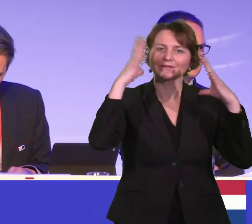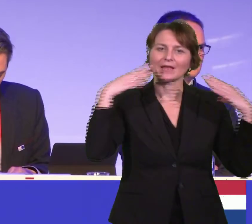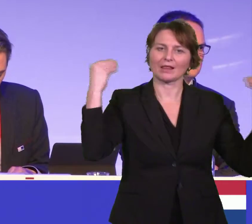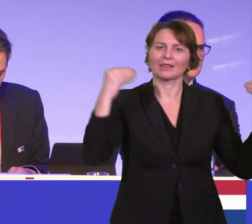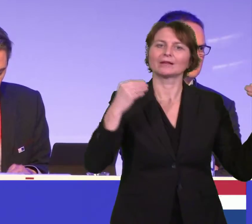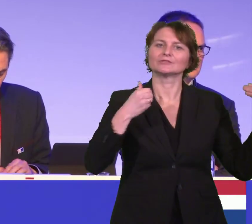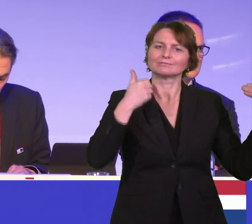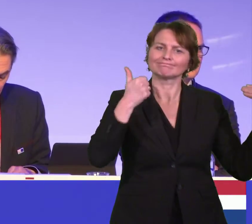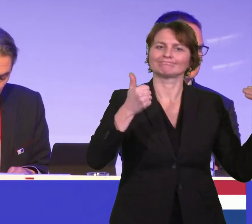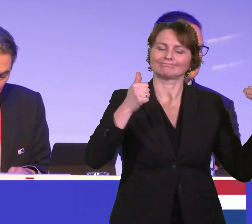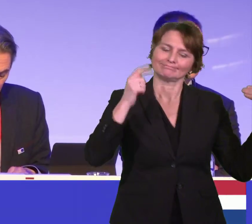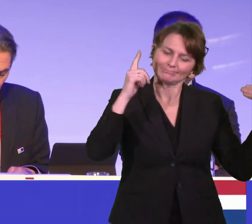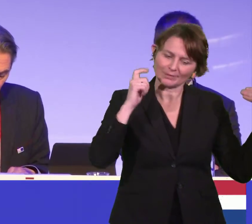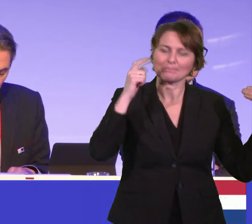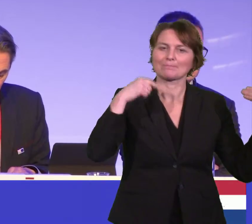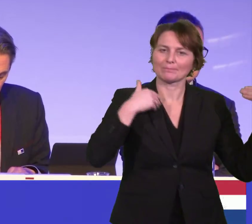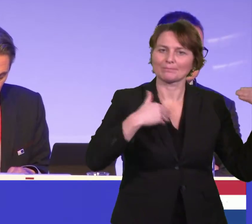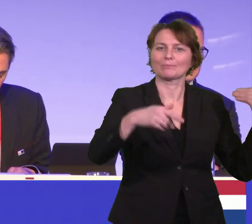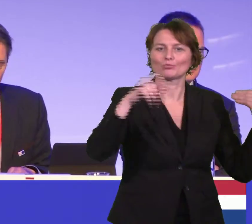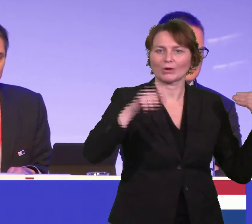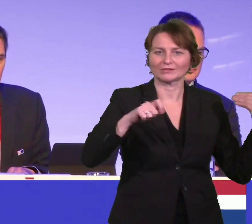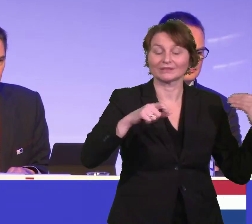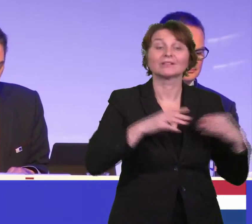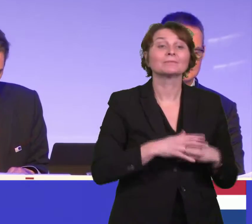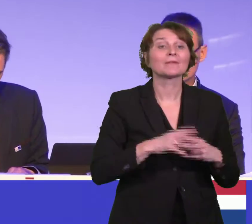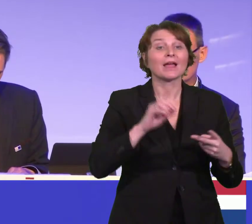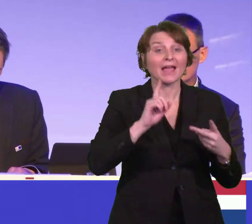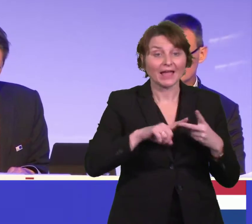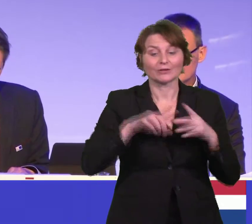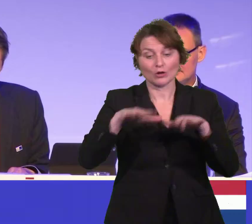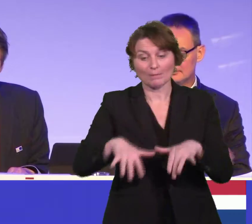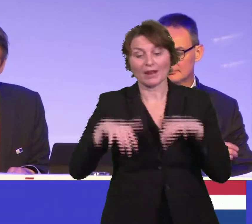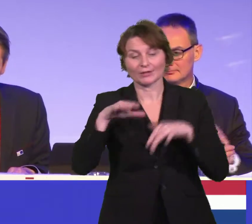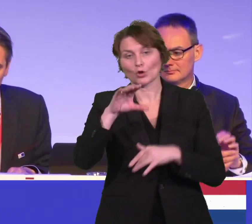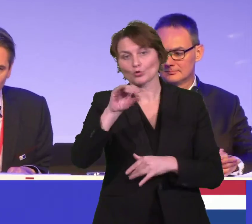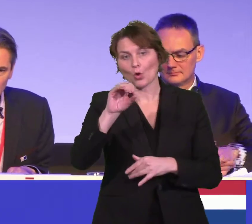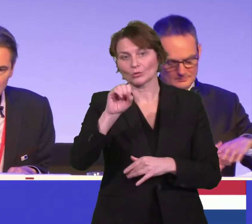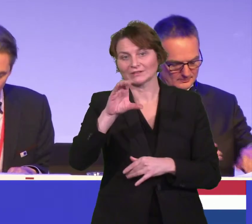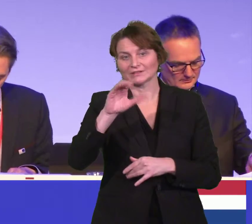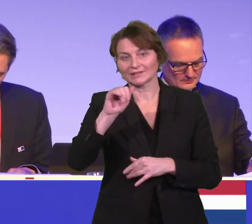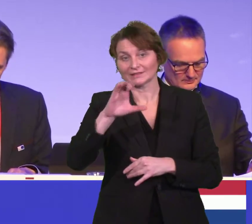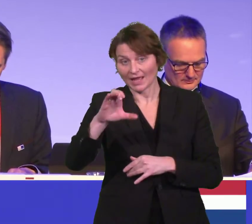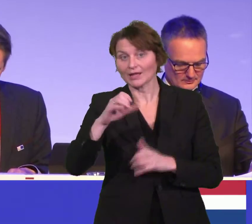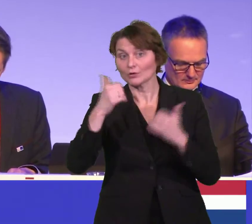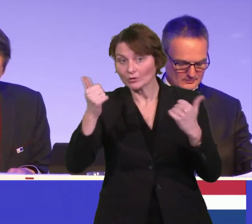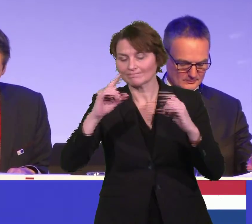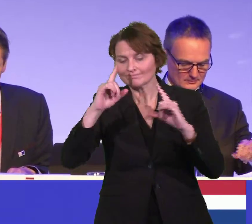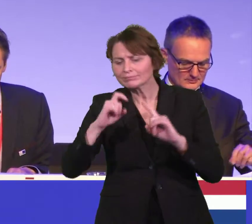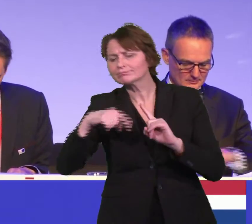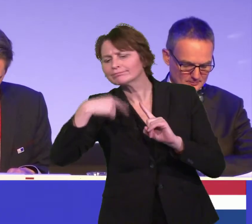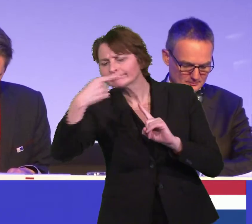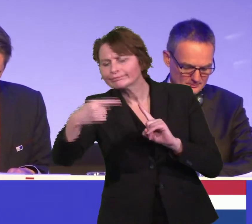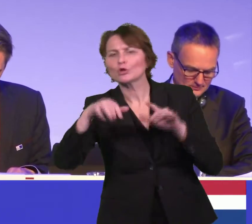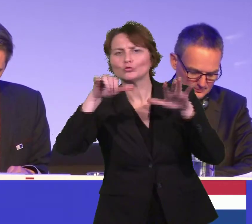Netherlands, as well as a thorough preparation of the plenary COSAC meeting of 12, 13 and 14